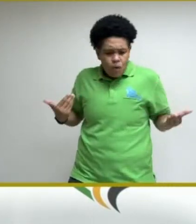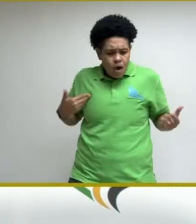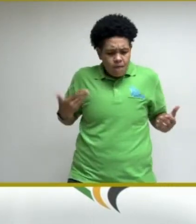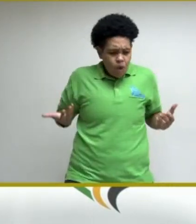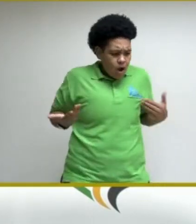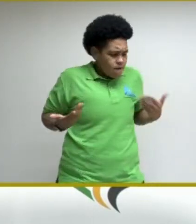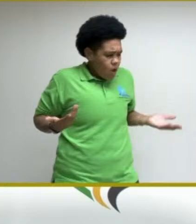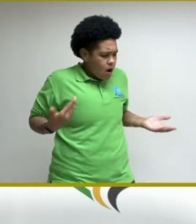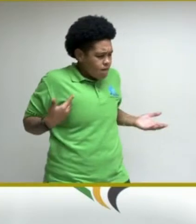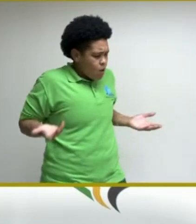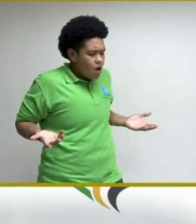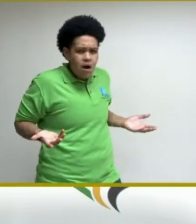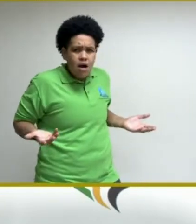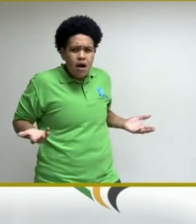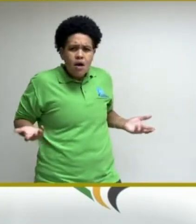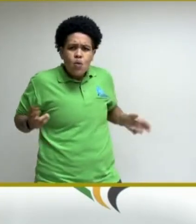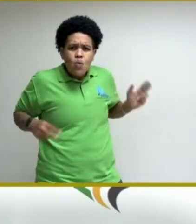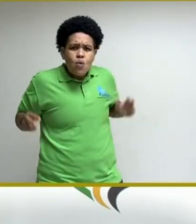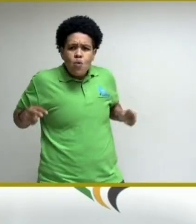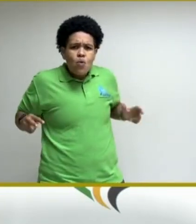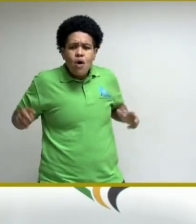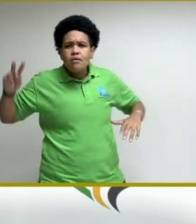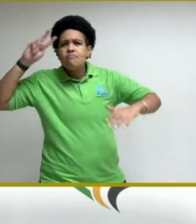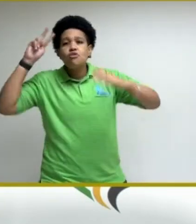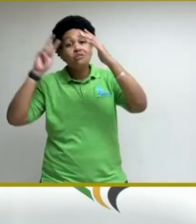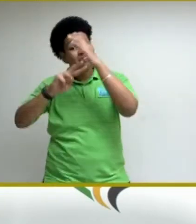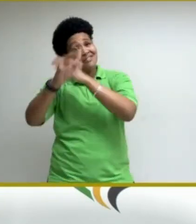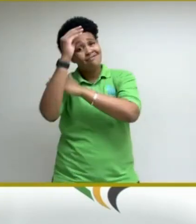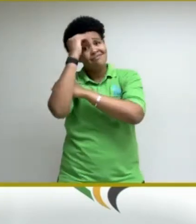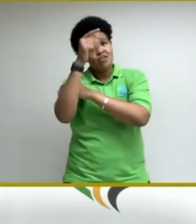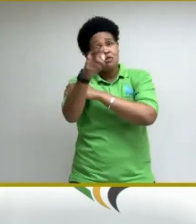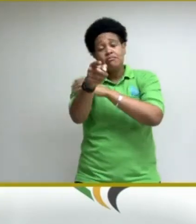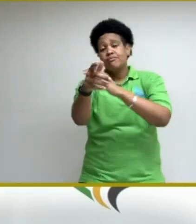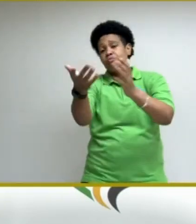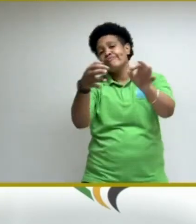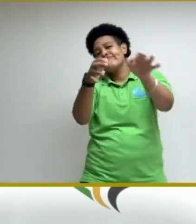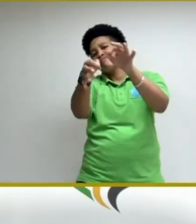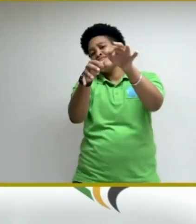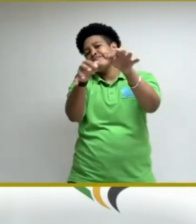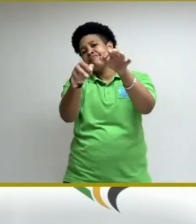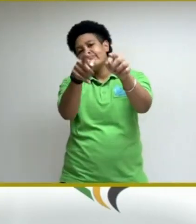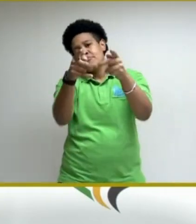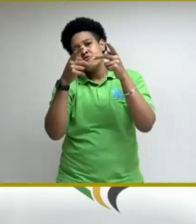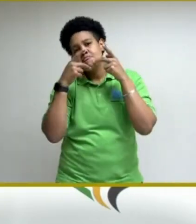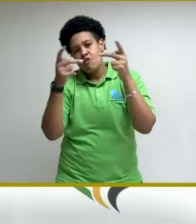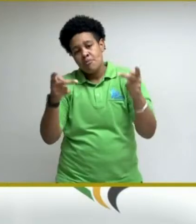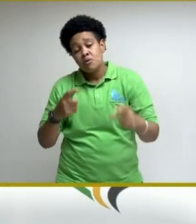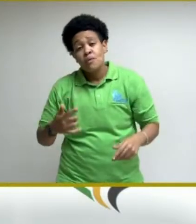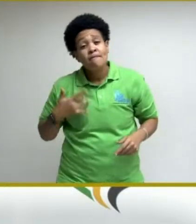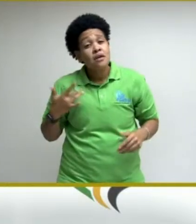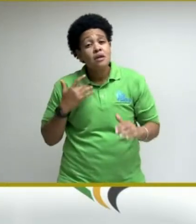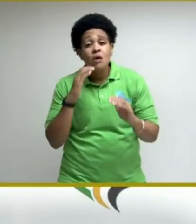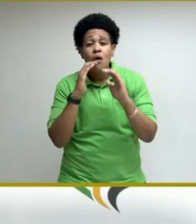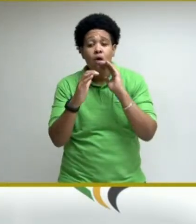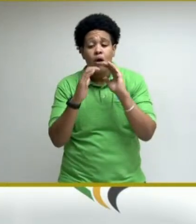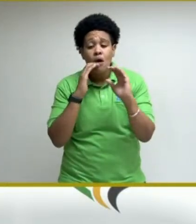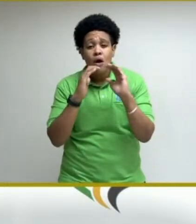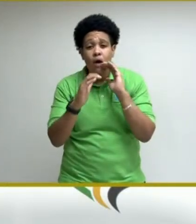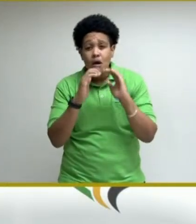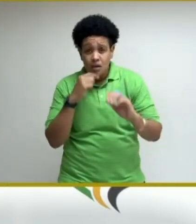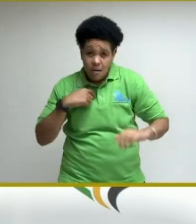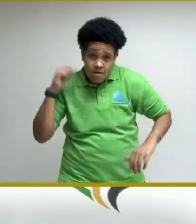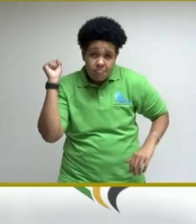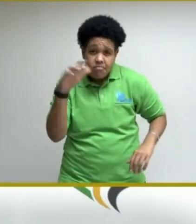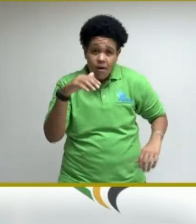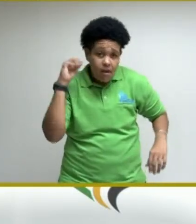some projections as we advise the public. We have always felt that communication is going to be